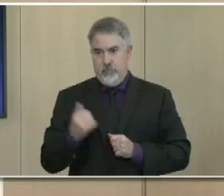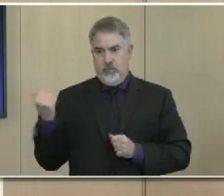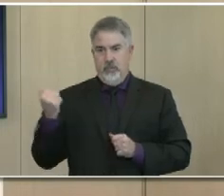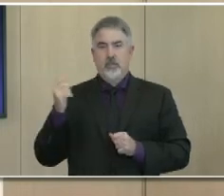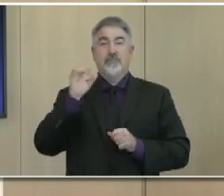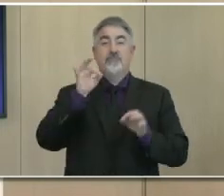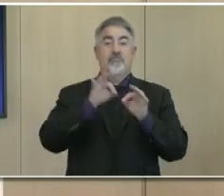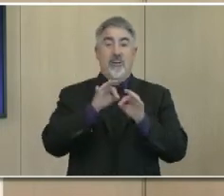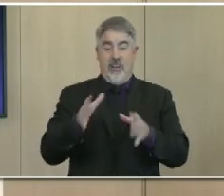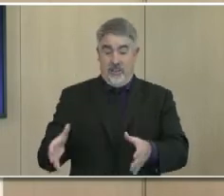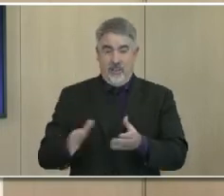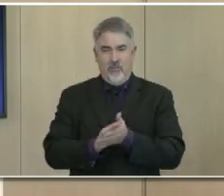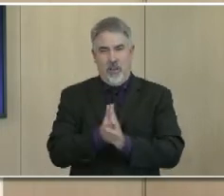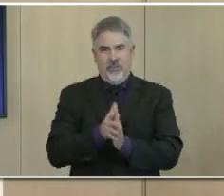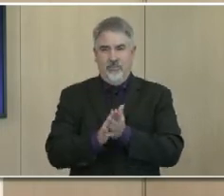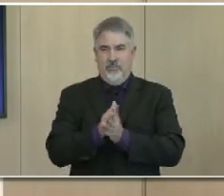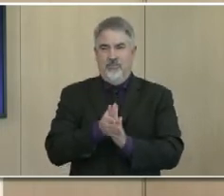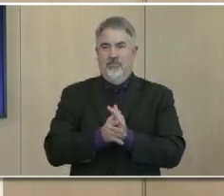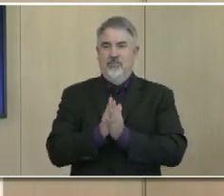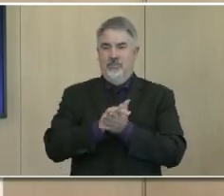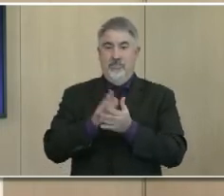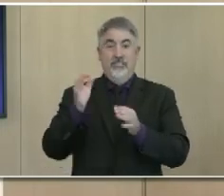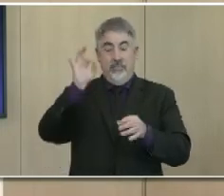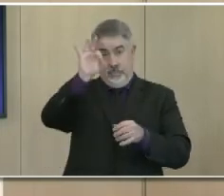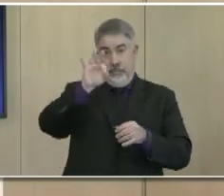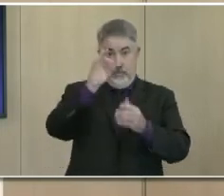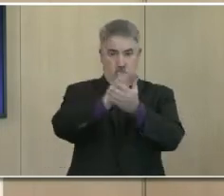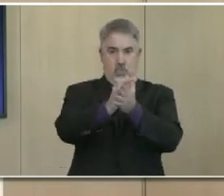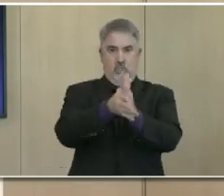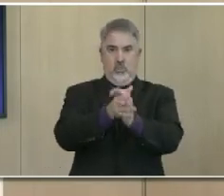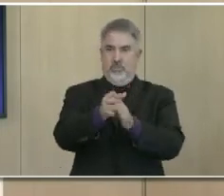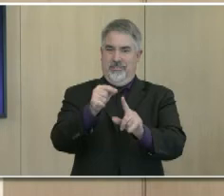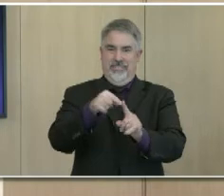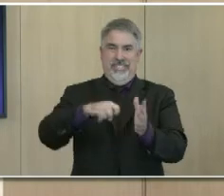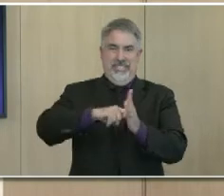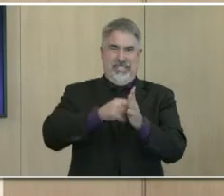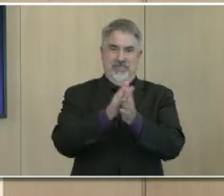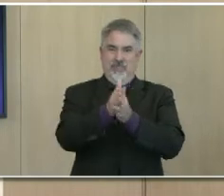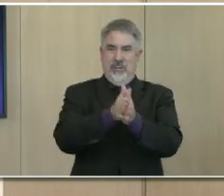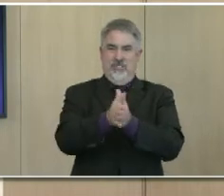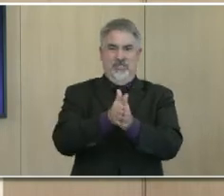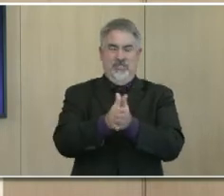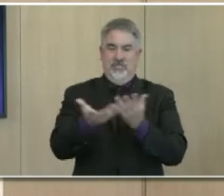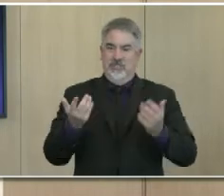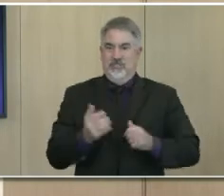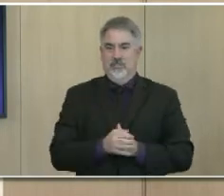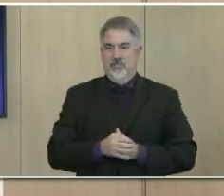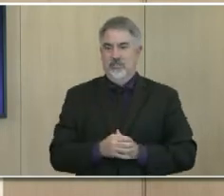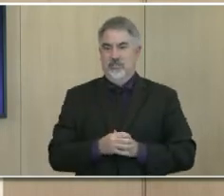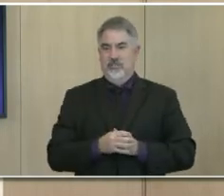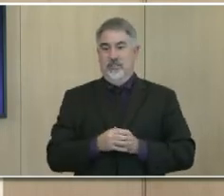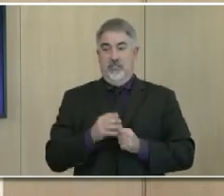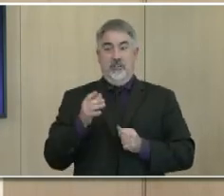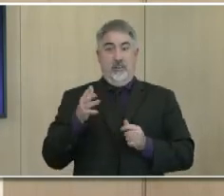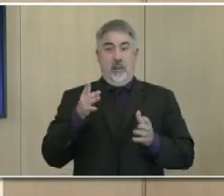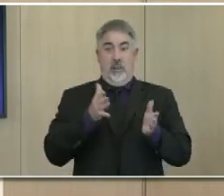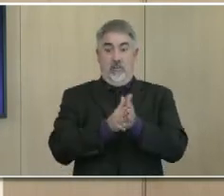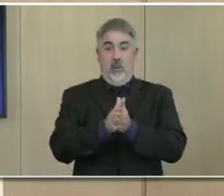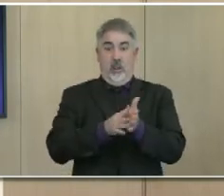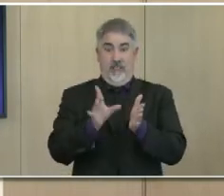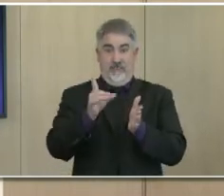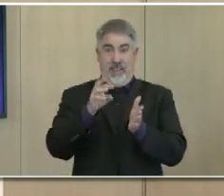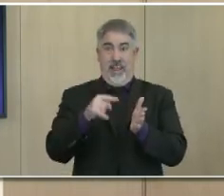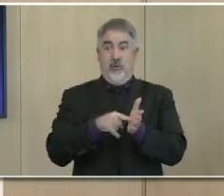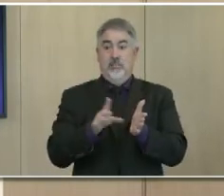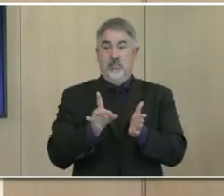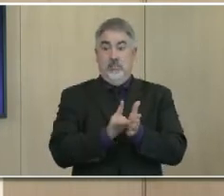I've stated this many times, numerous times. Even with the virus being on your hand, it cannot